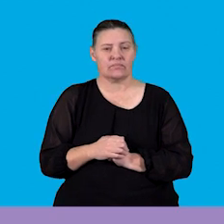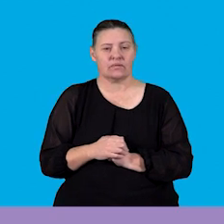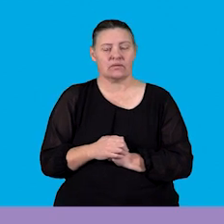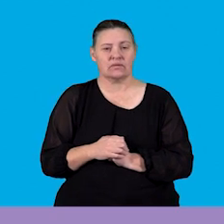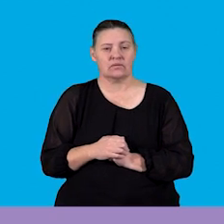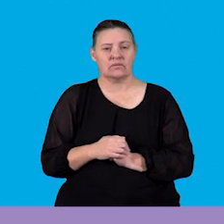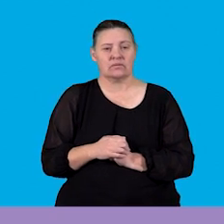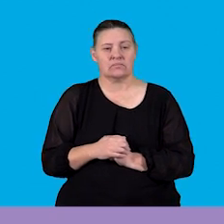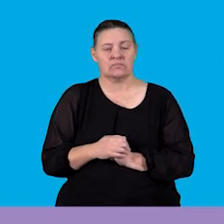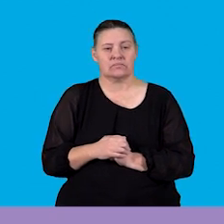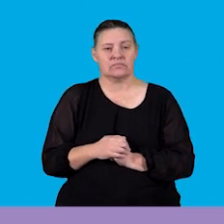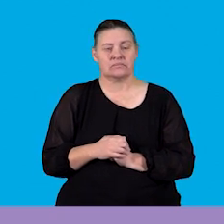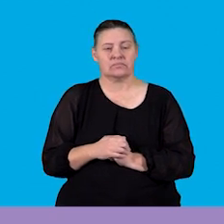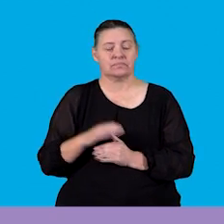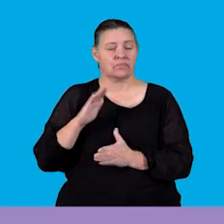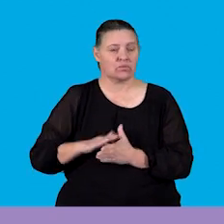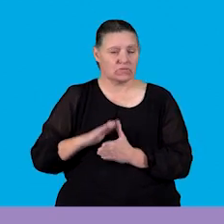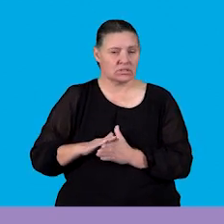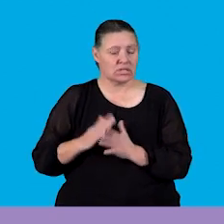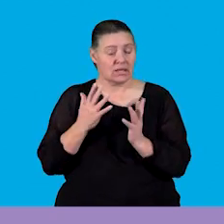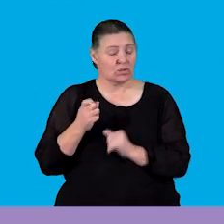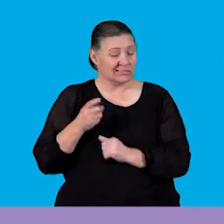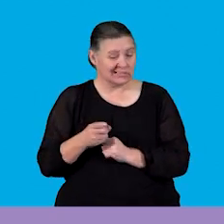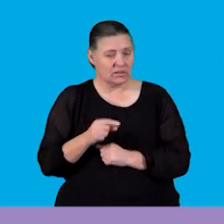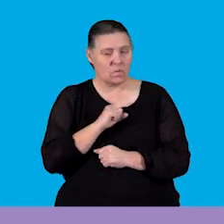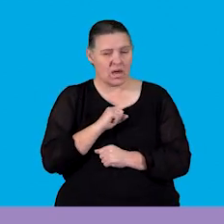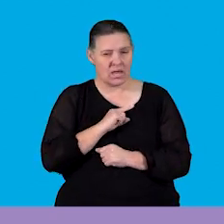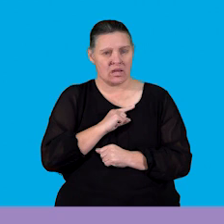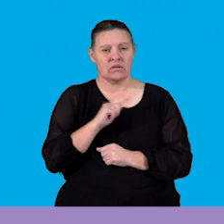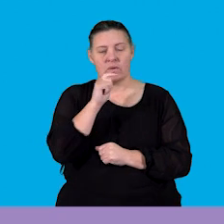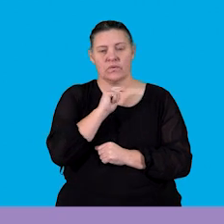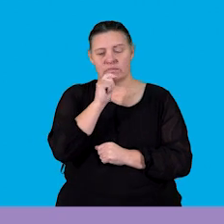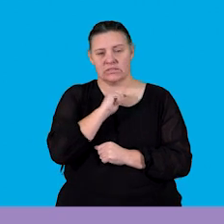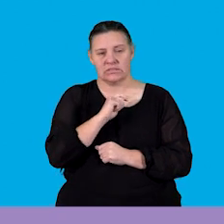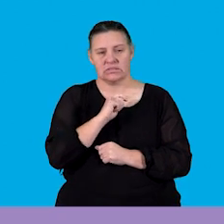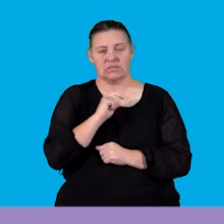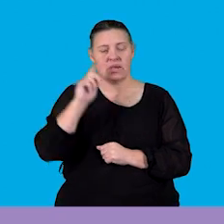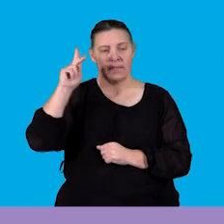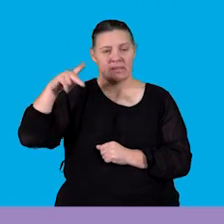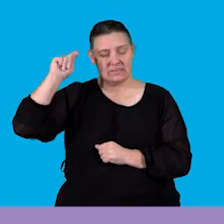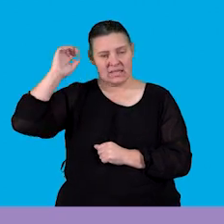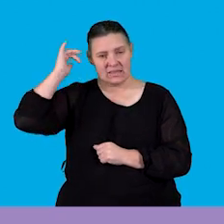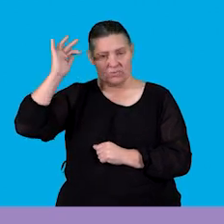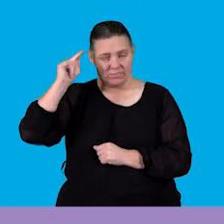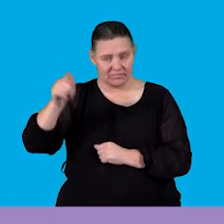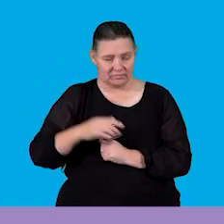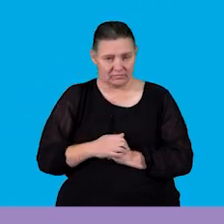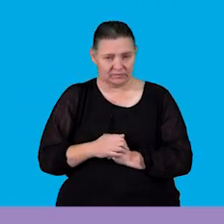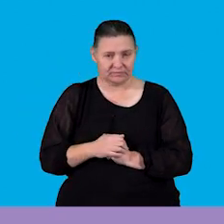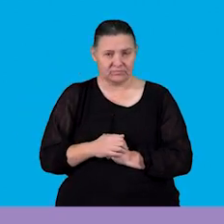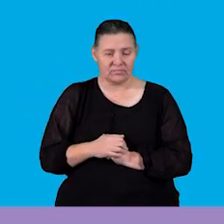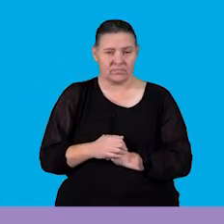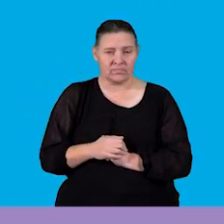We're going to add PR squared to this. And remember, the reason why we are calculating this is because we are using